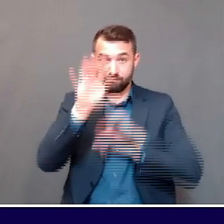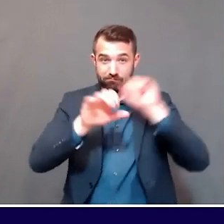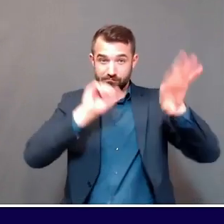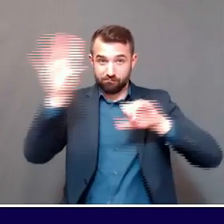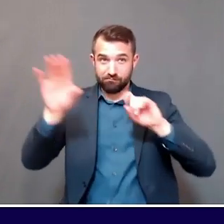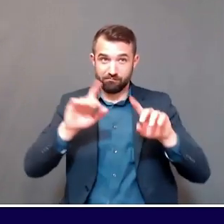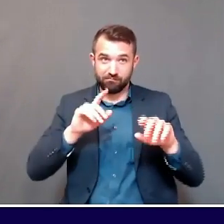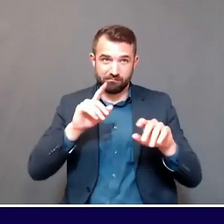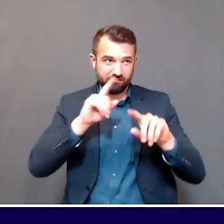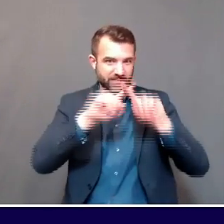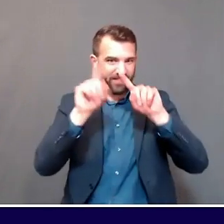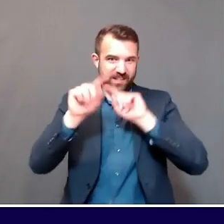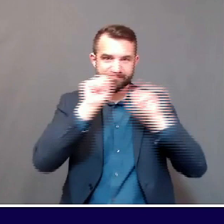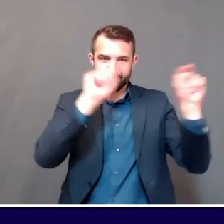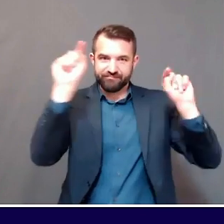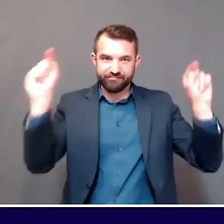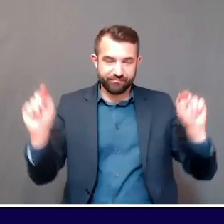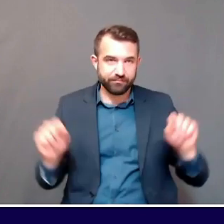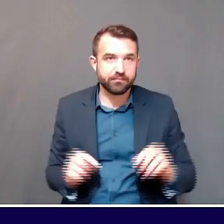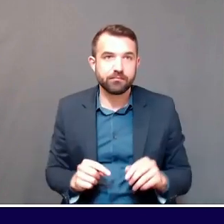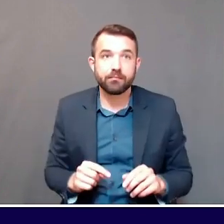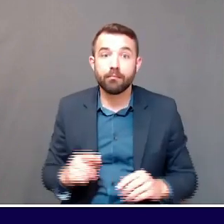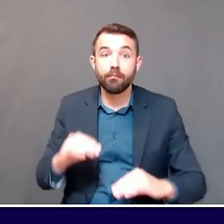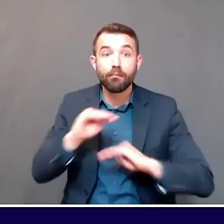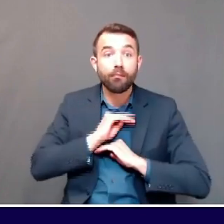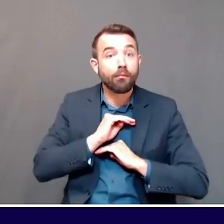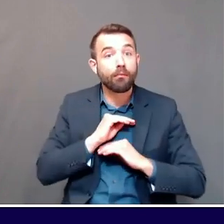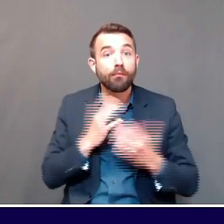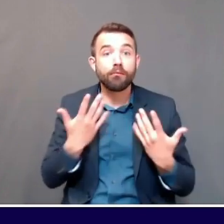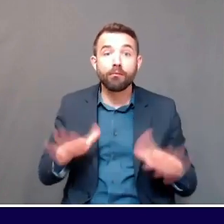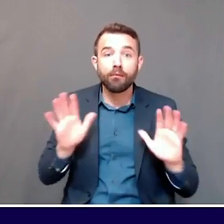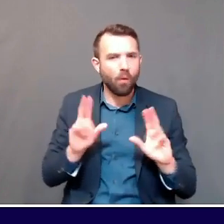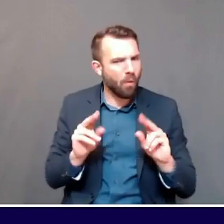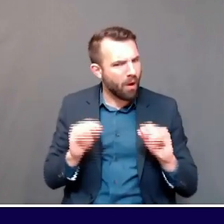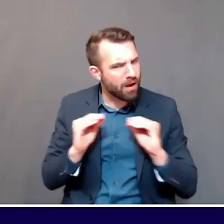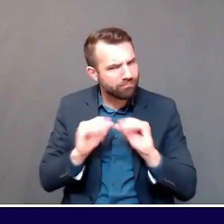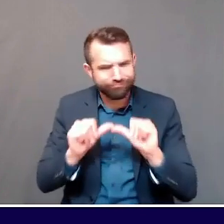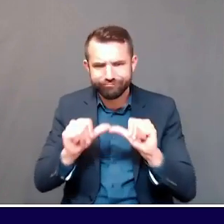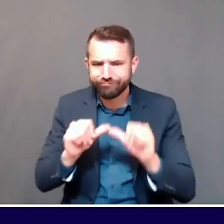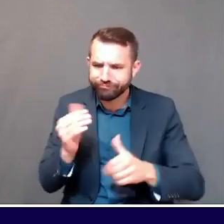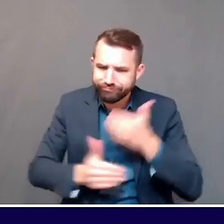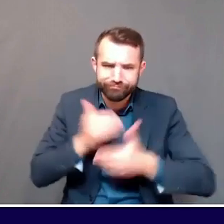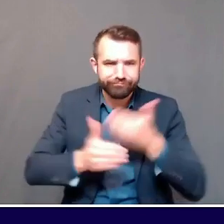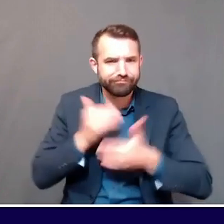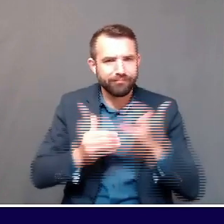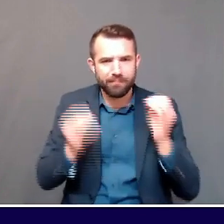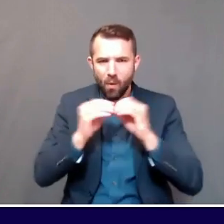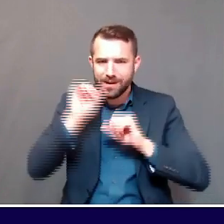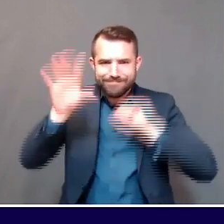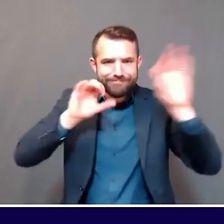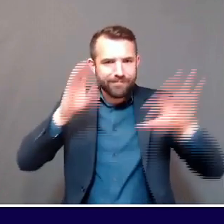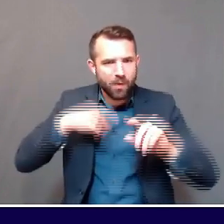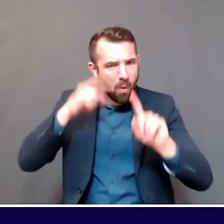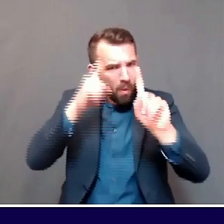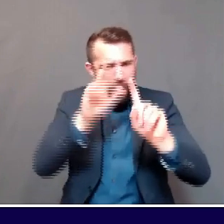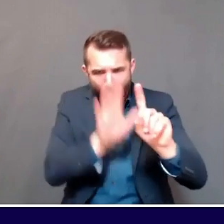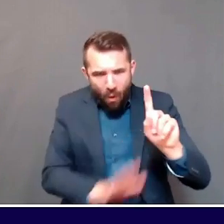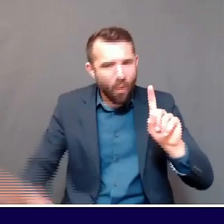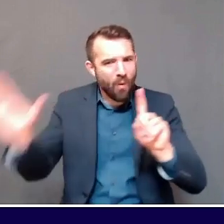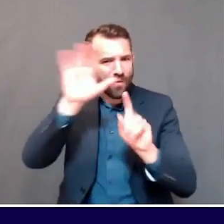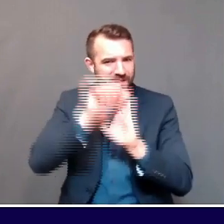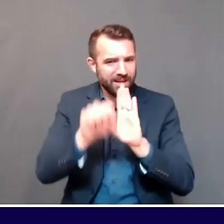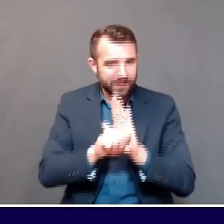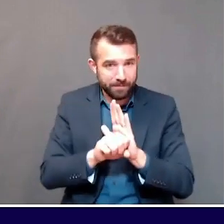where testing has been critical, delivering as many swabs and viral transport media is more important now than it ever has